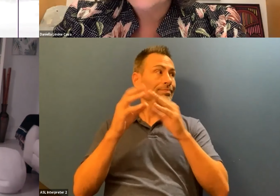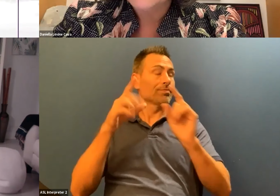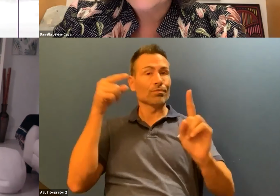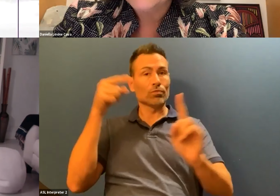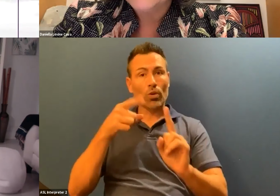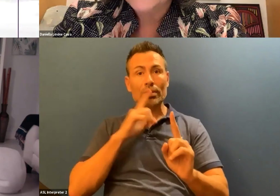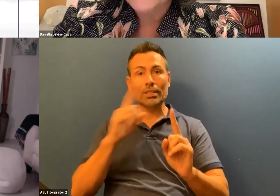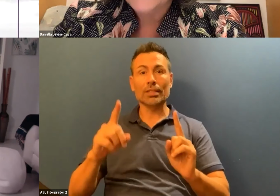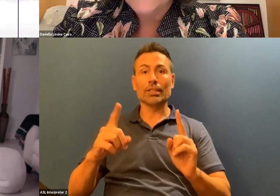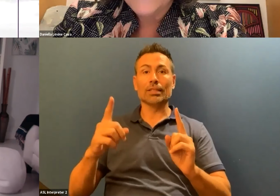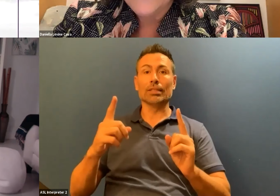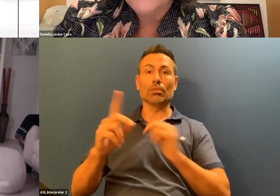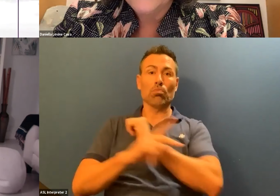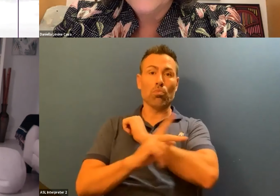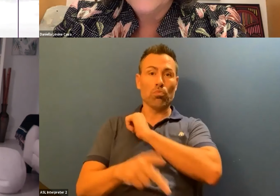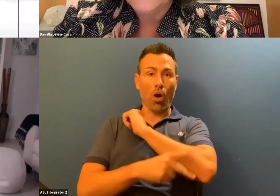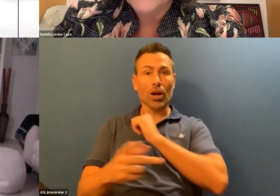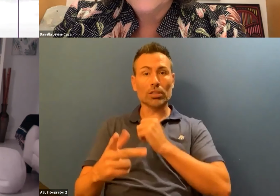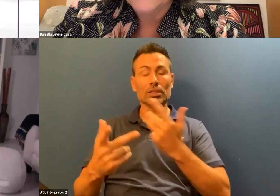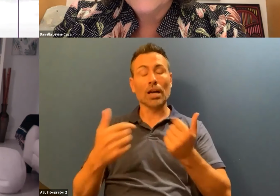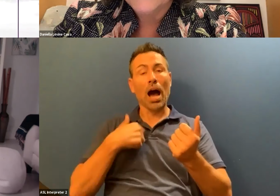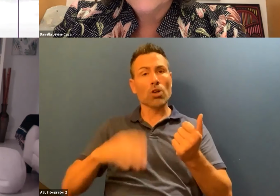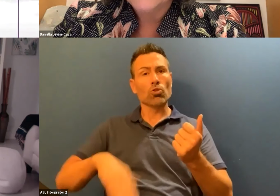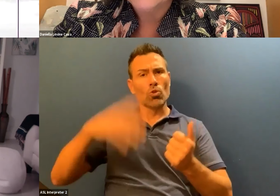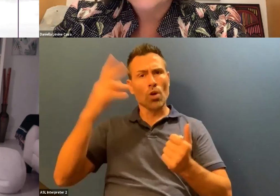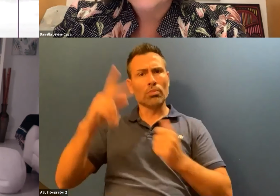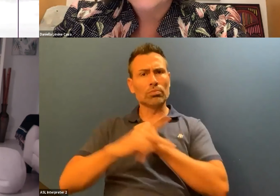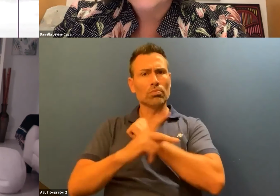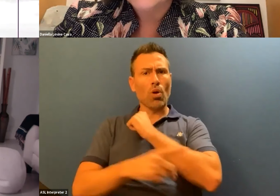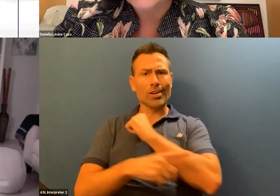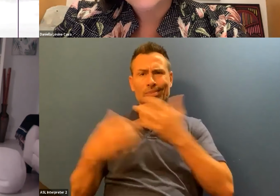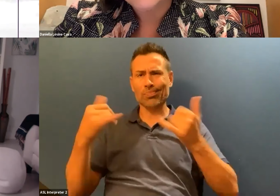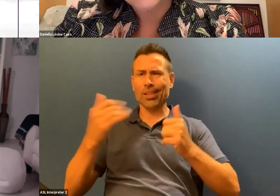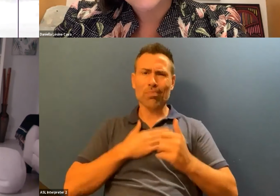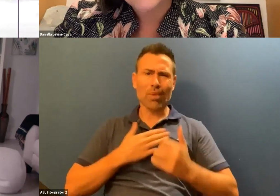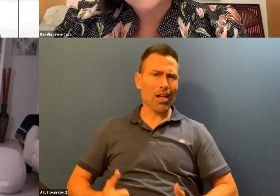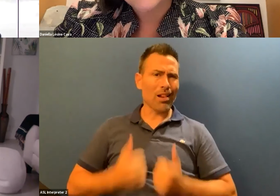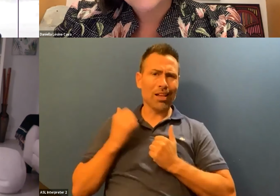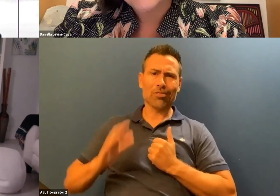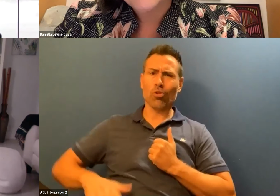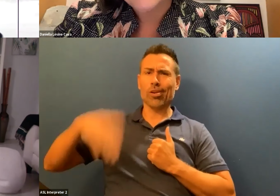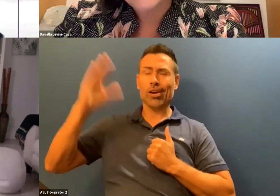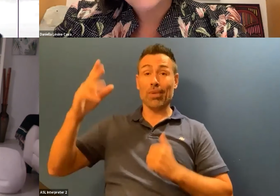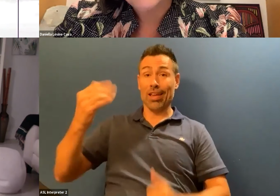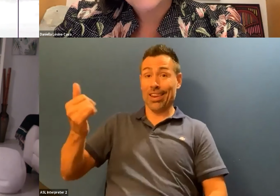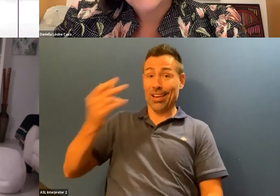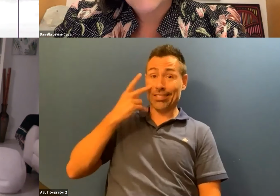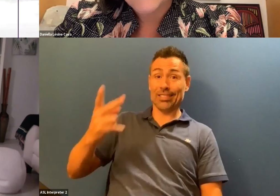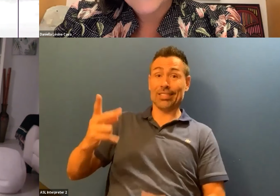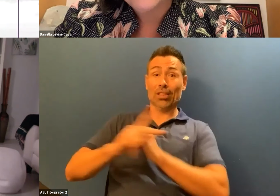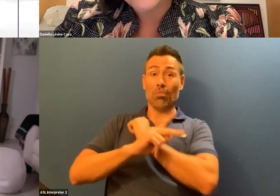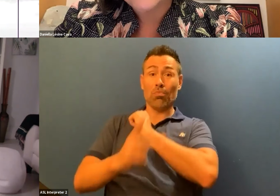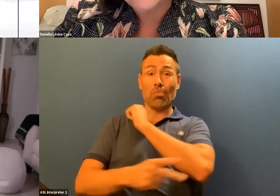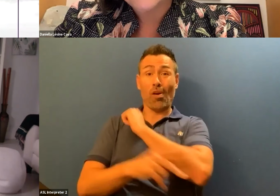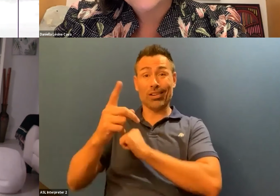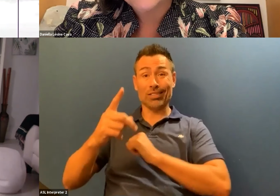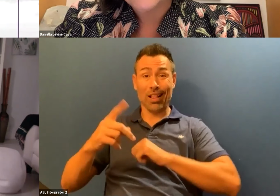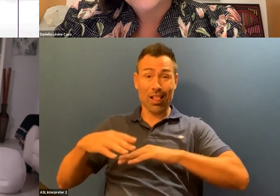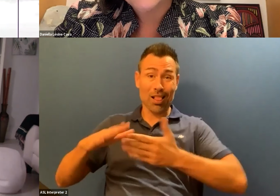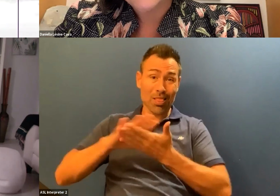life basically as a kid playing in the parks. And to me, to see, you know, our parks having to cut the grass once every month